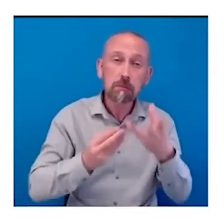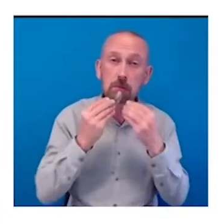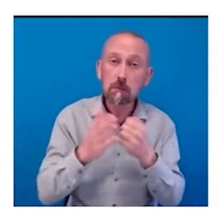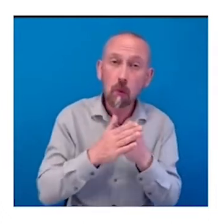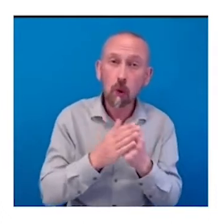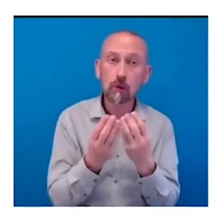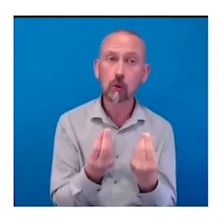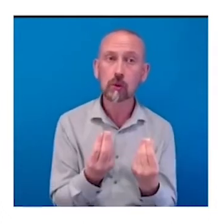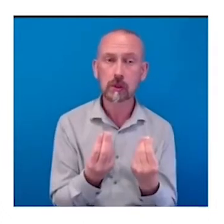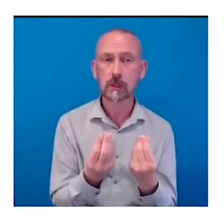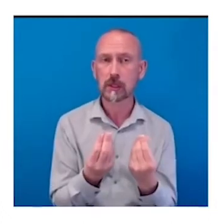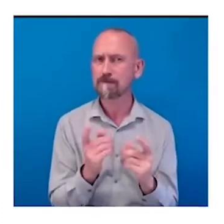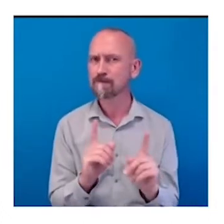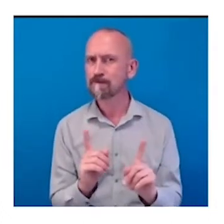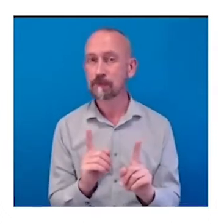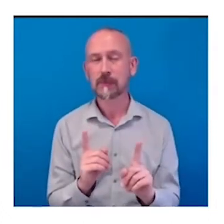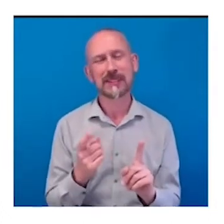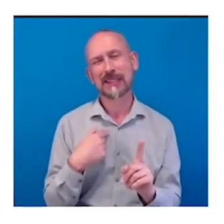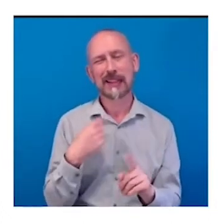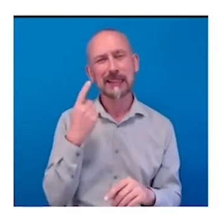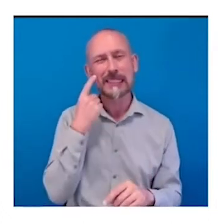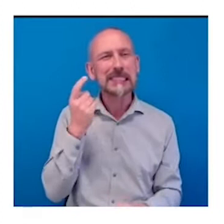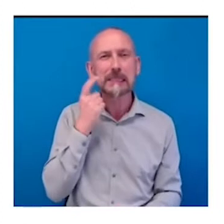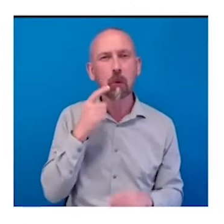simple. I'm going to suggest that you go along to the website